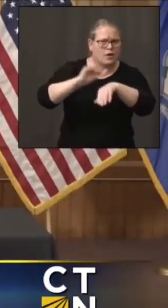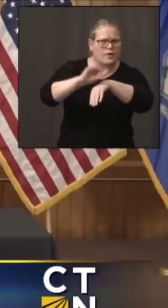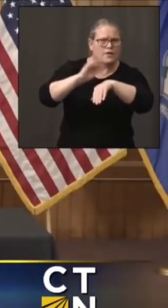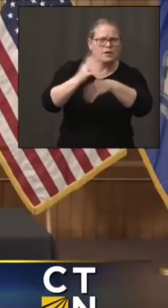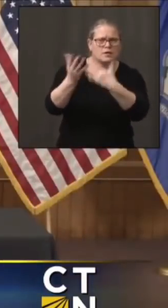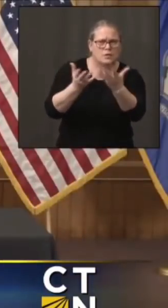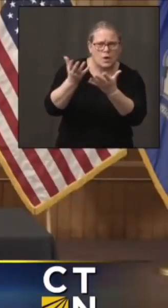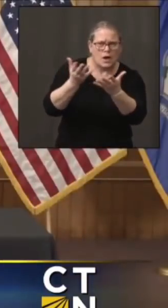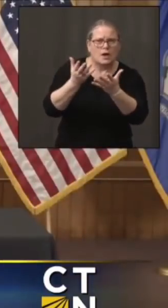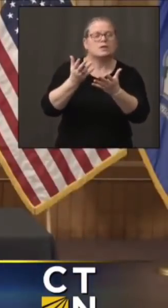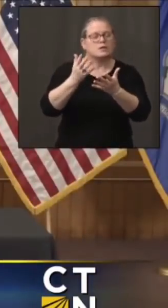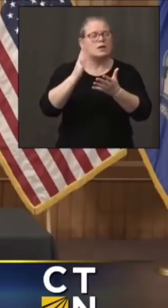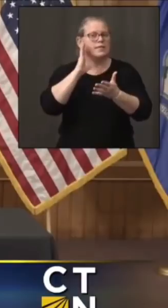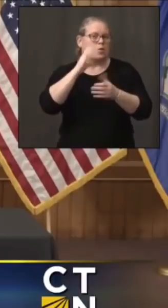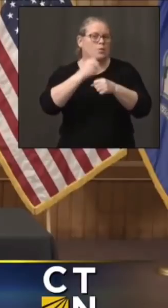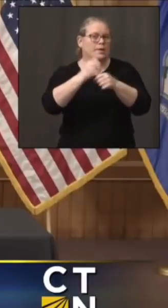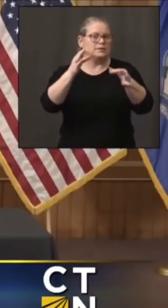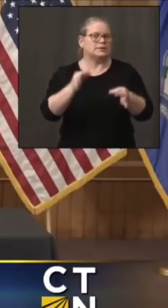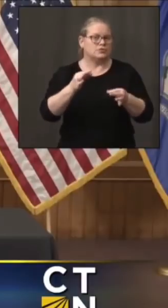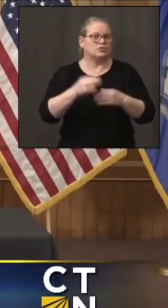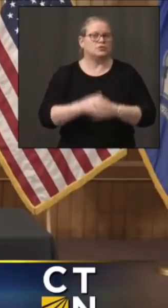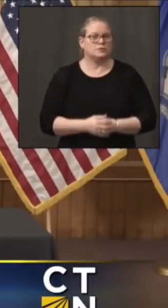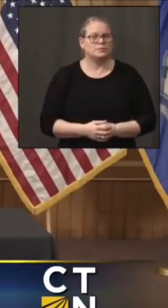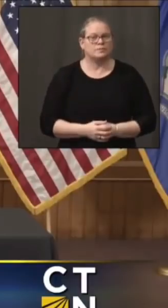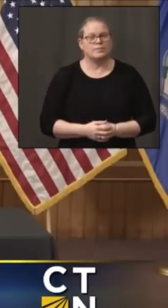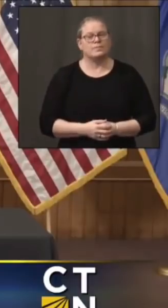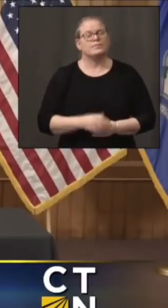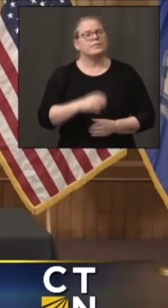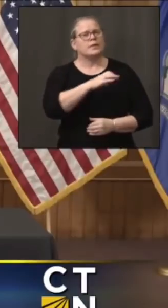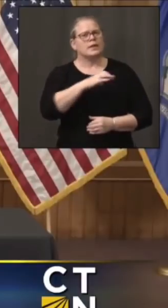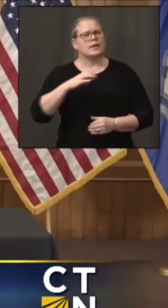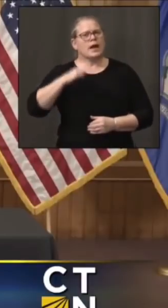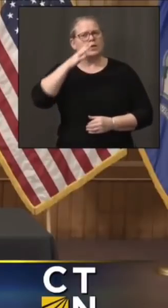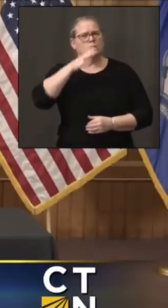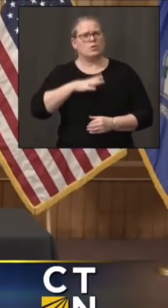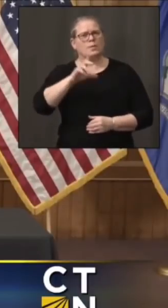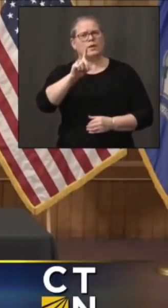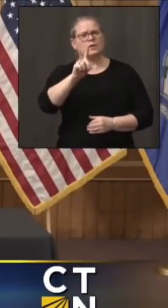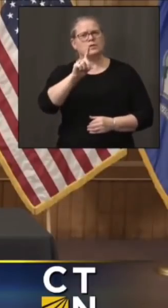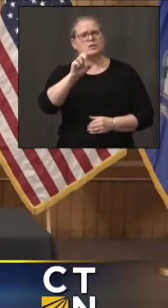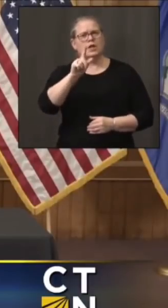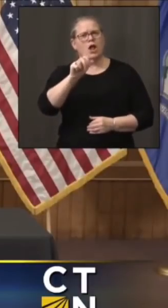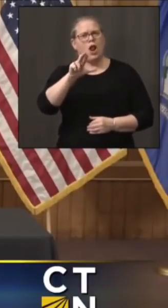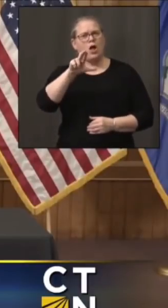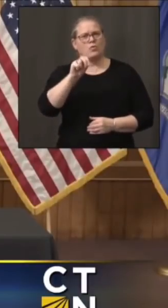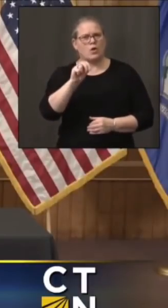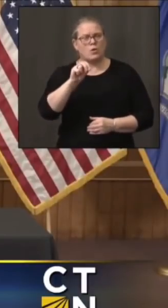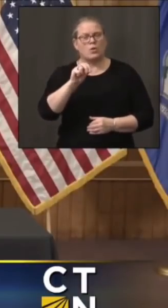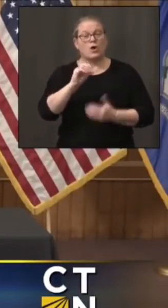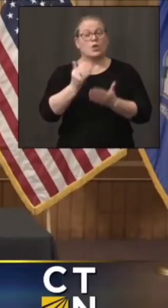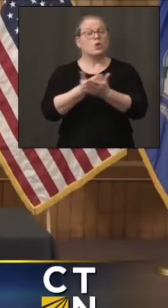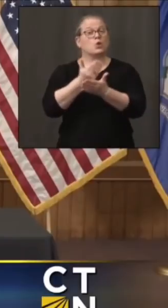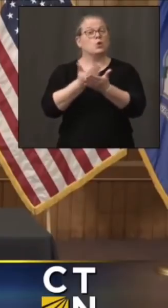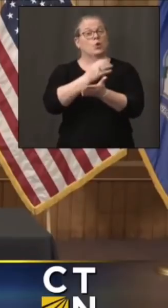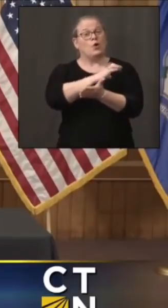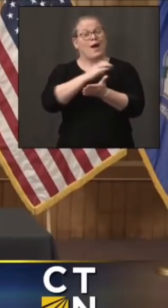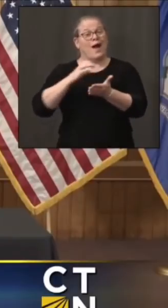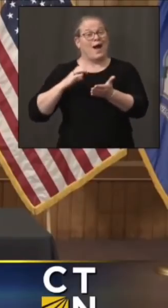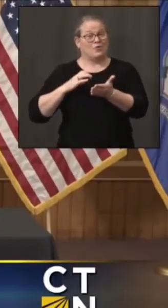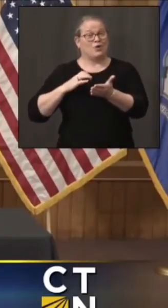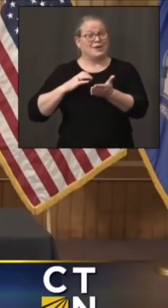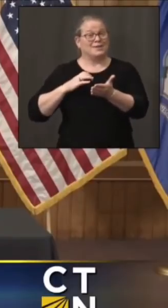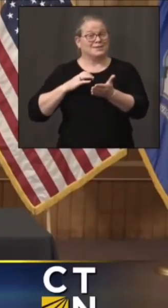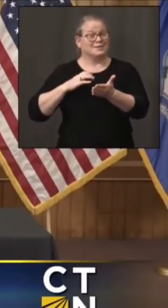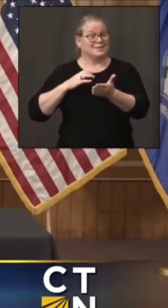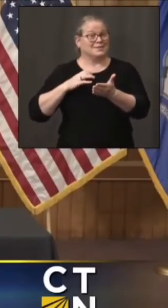And Congresswoman DeLauro, I was going to ask you about the new Congress. Every new Congress brings in different kind of characters.